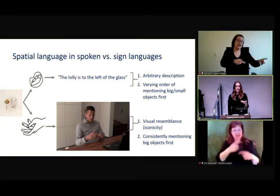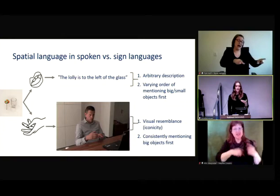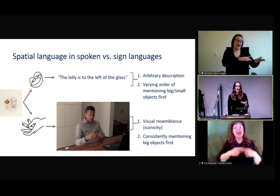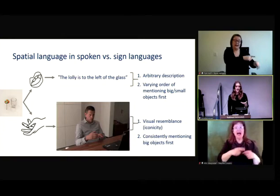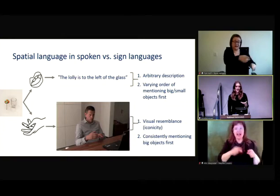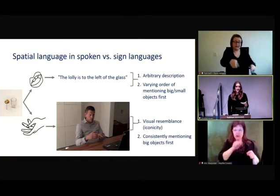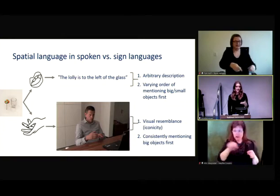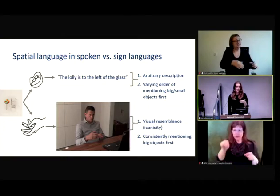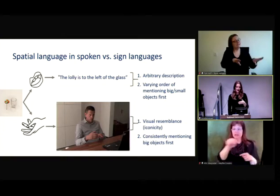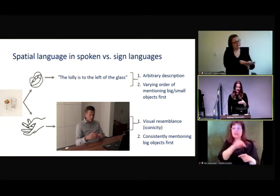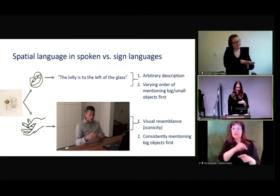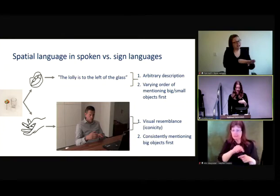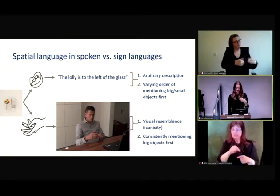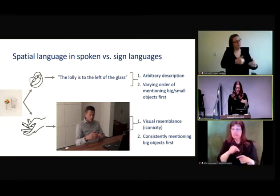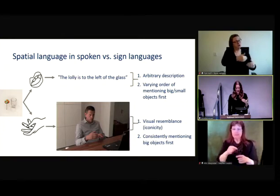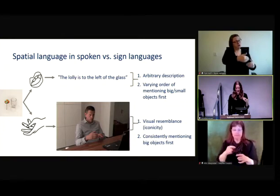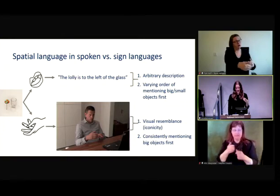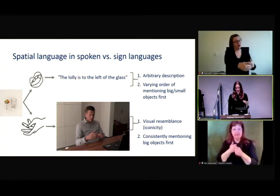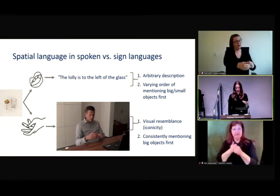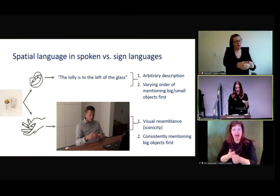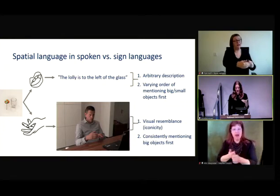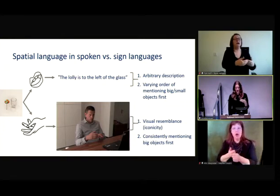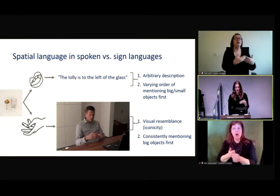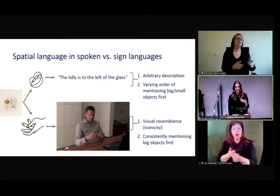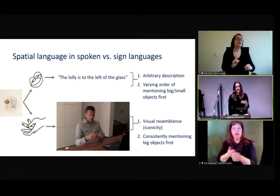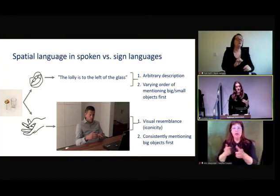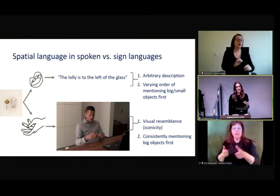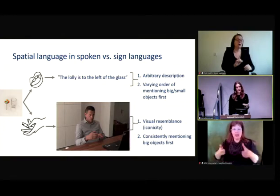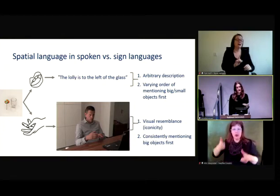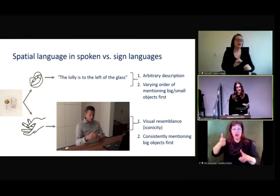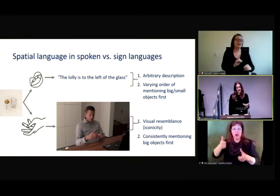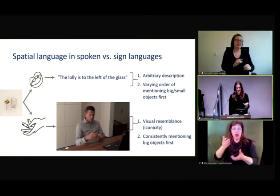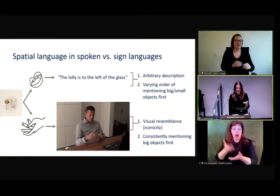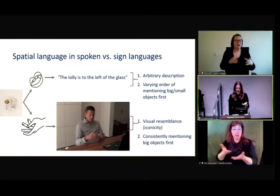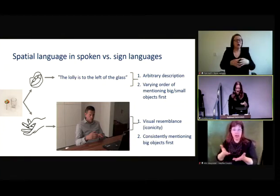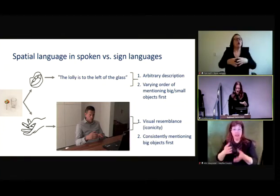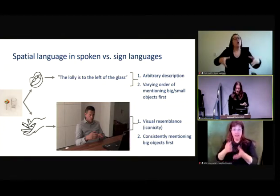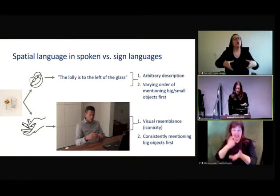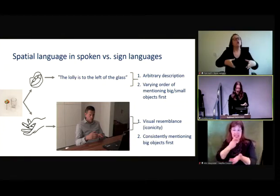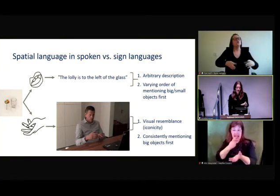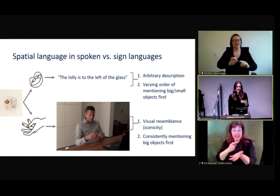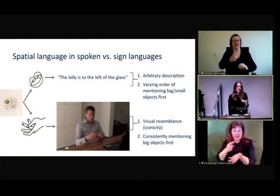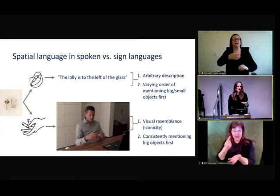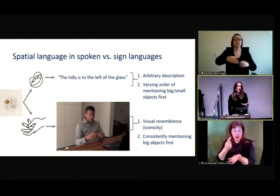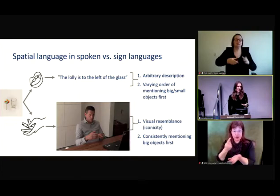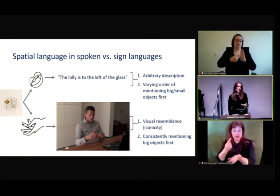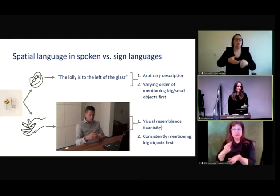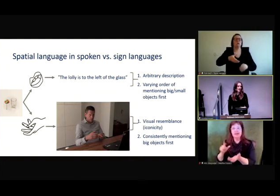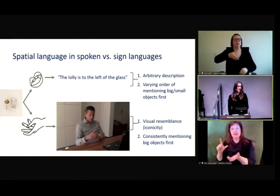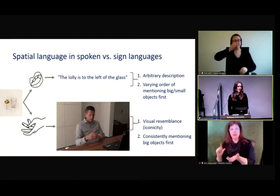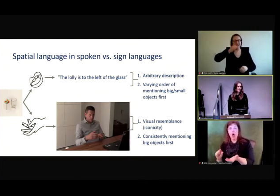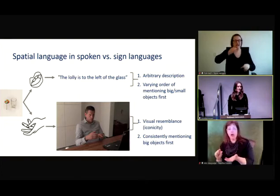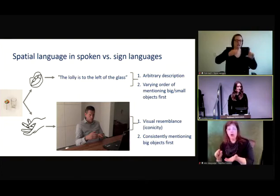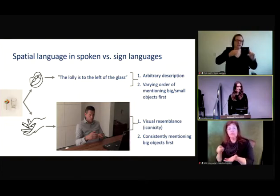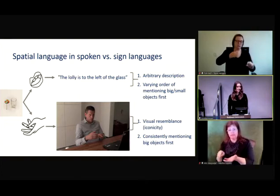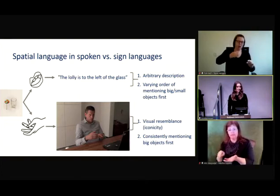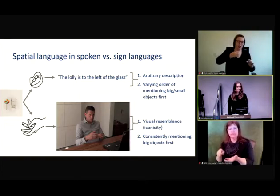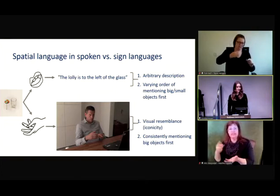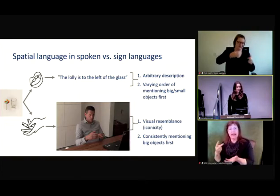which they mention the two objects, that is, usually bigger objects such as the glass first, and the smaller objects such as the lollipop